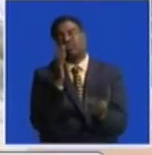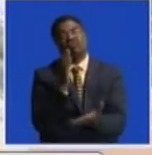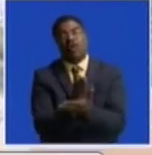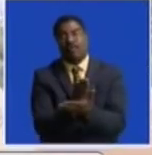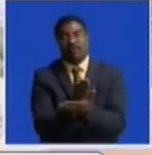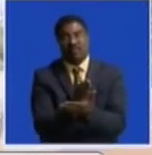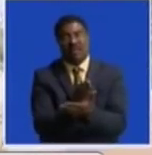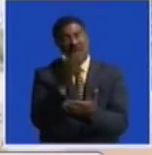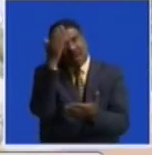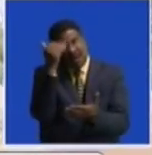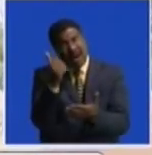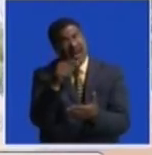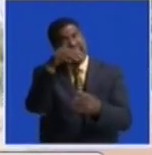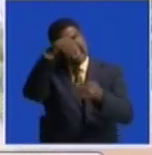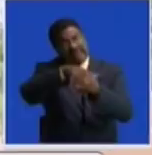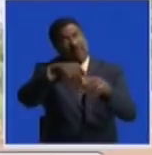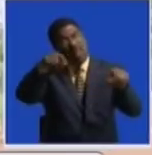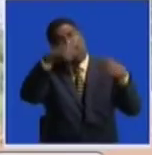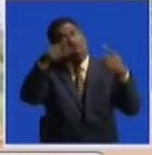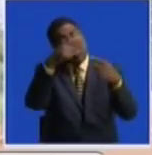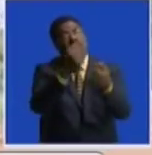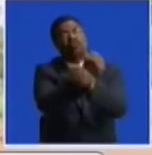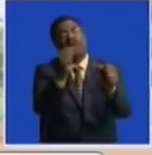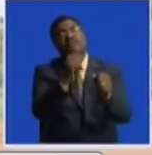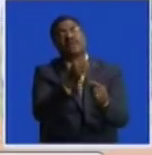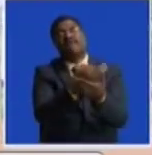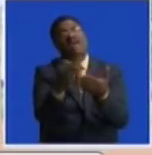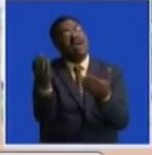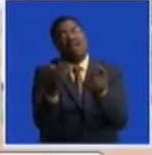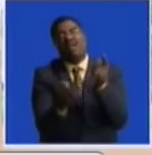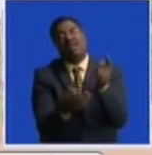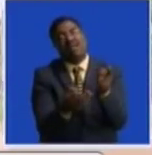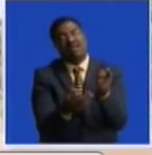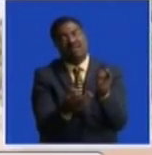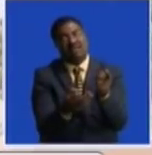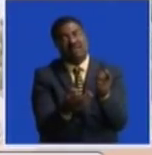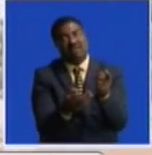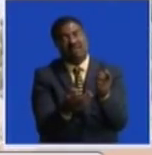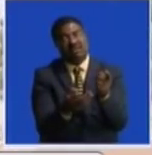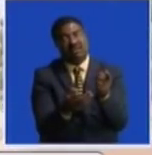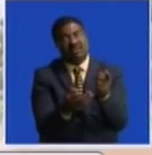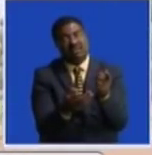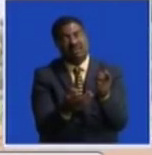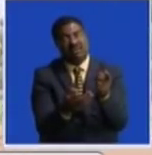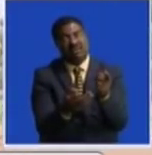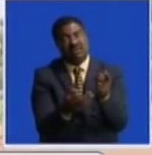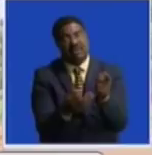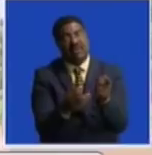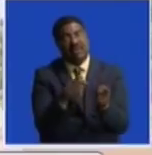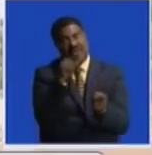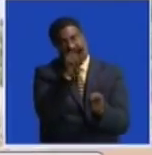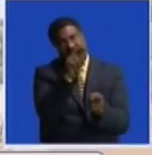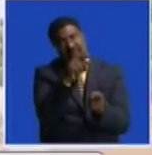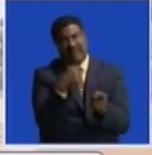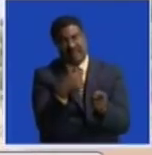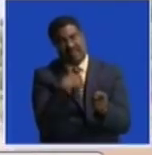the unresolved wrangles that have been going on in our party, which have actually showed to me that